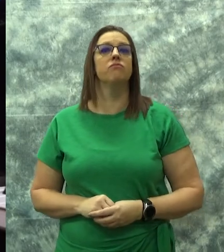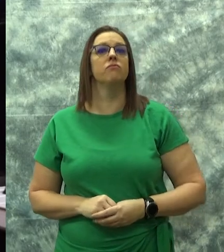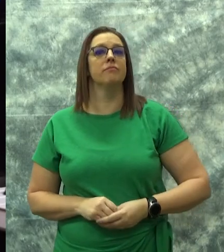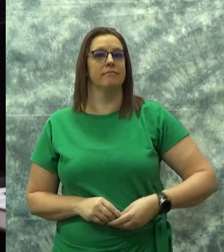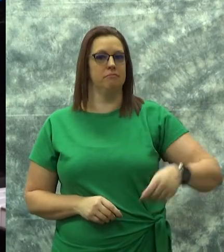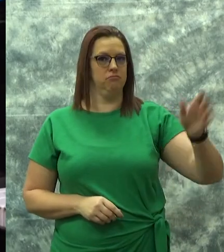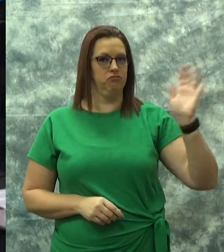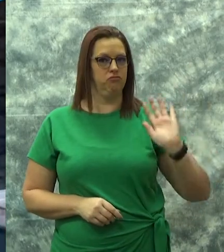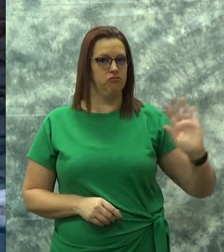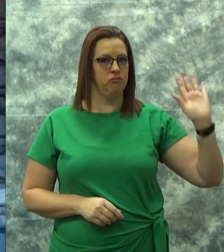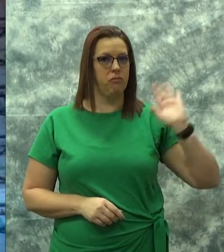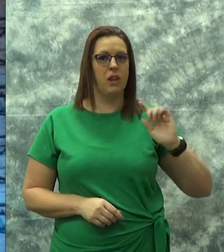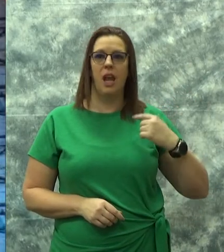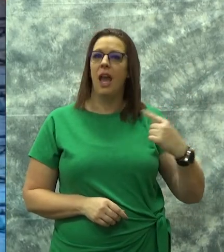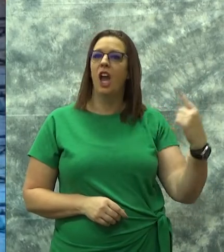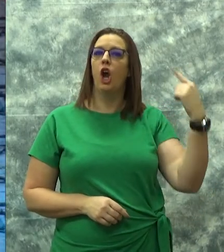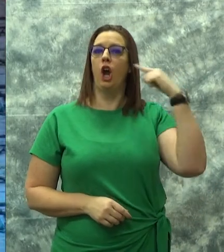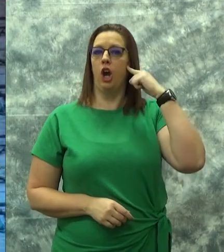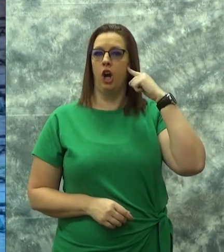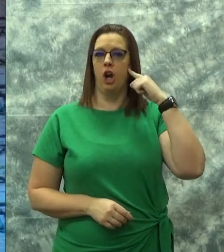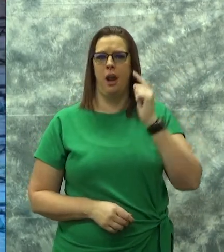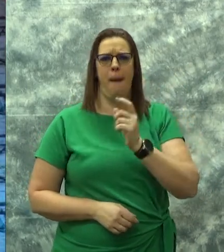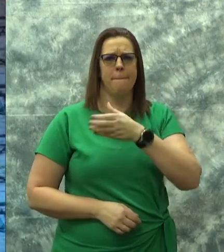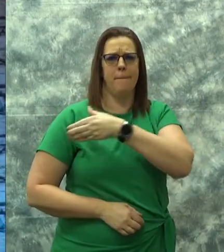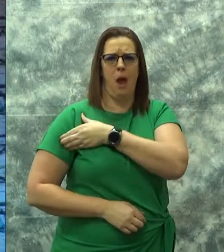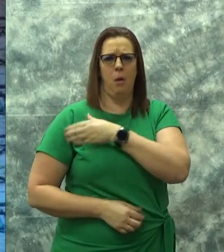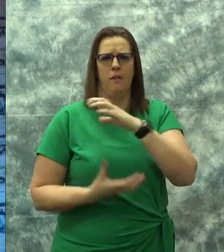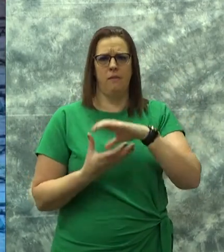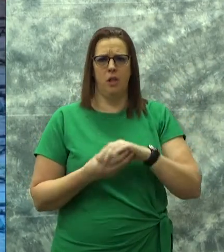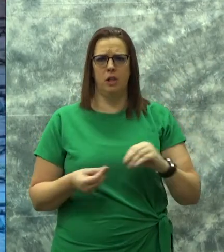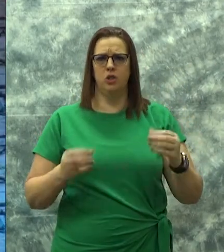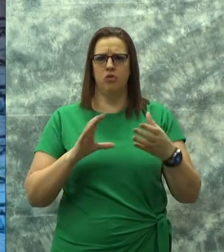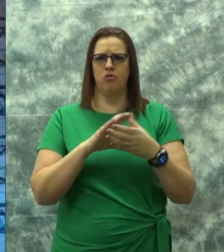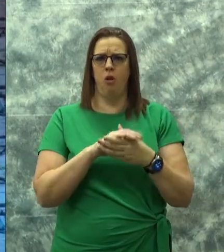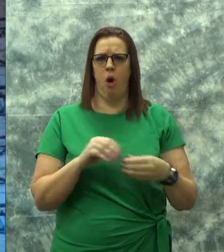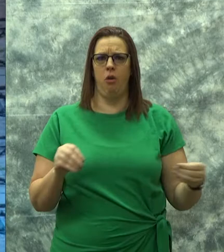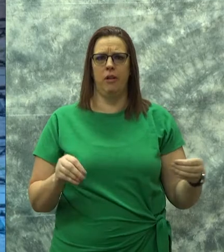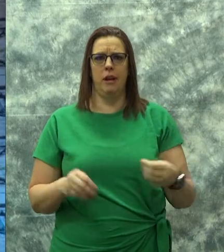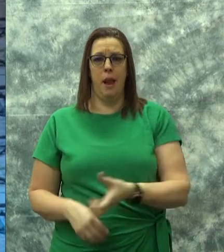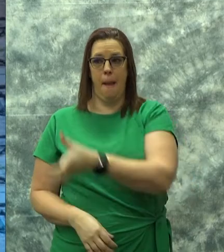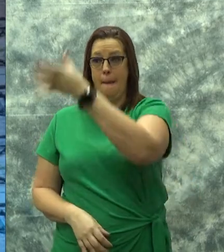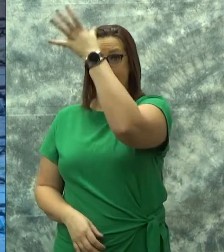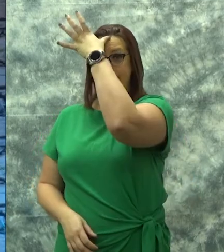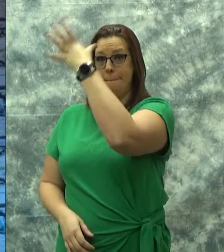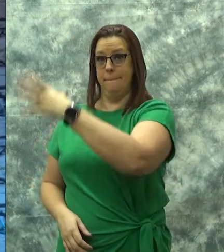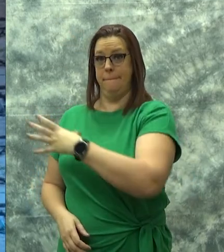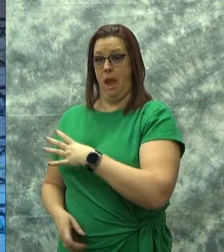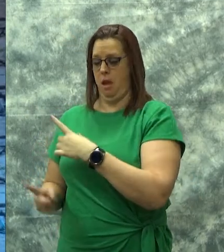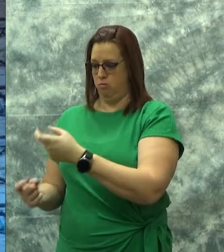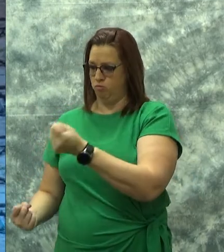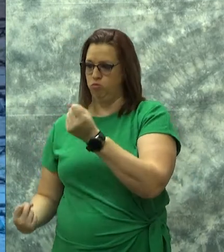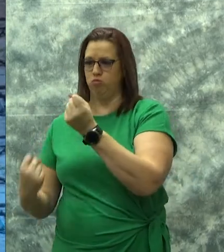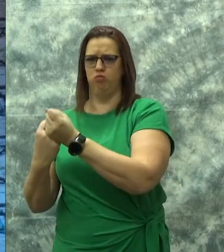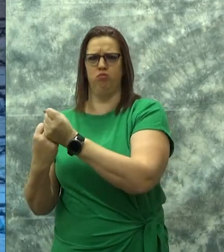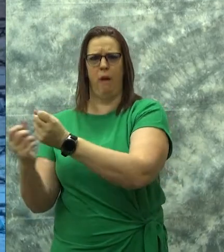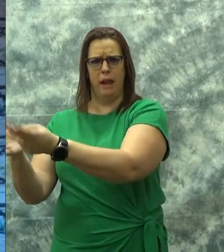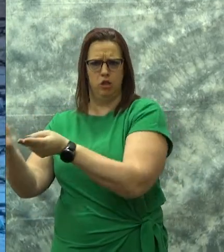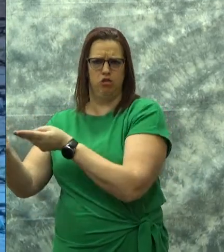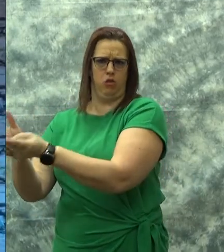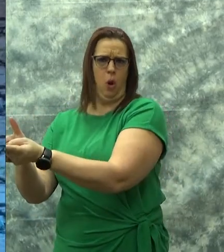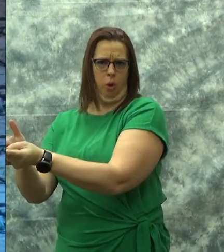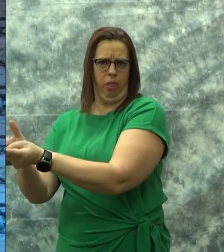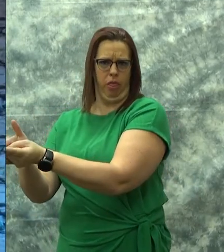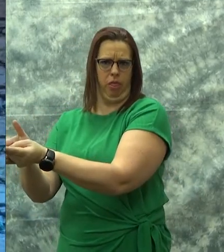I once heard a powerful story about a man who stood in his truth